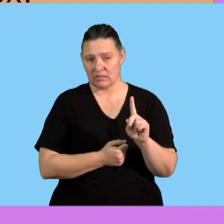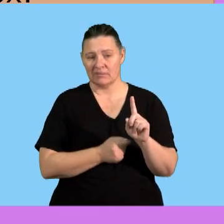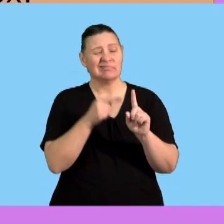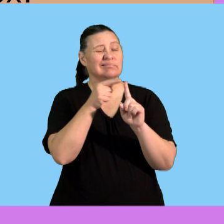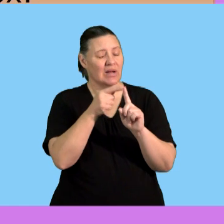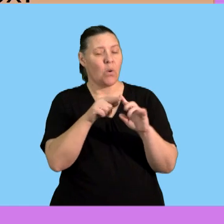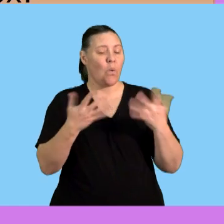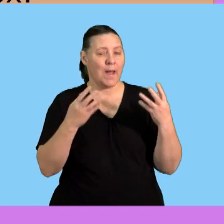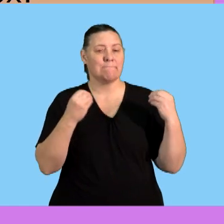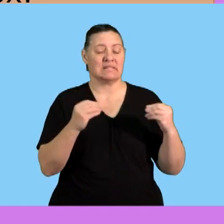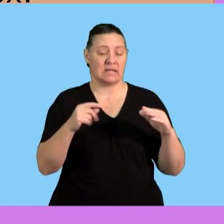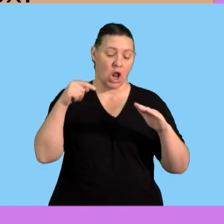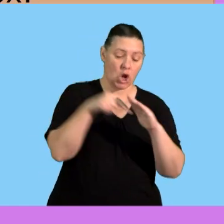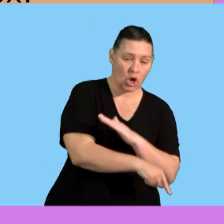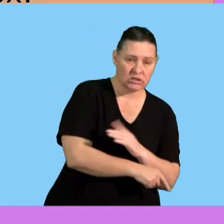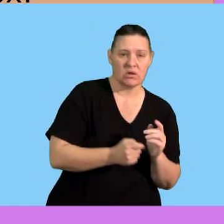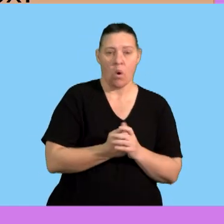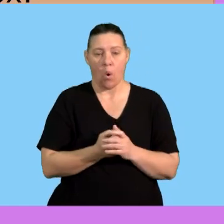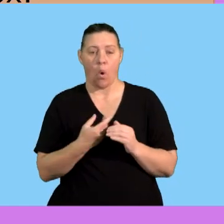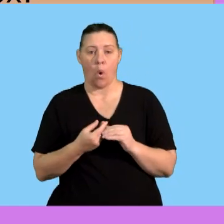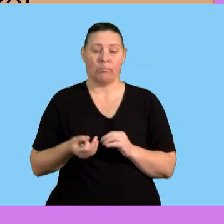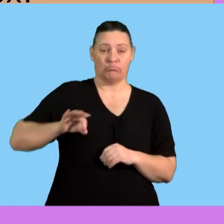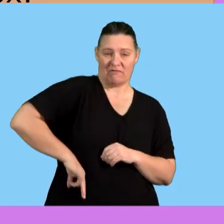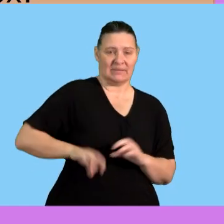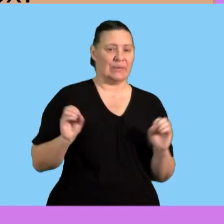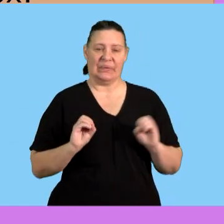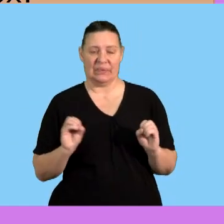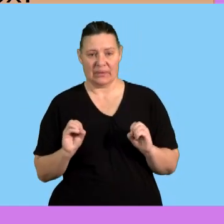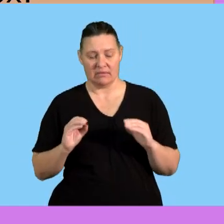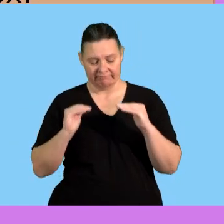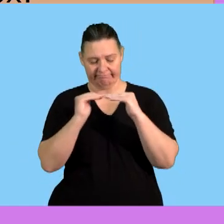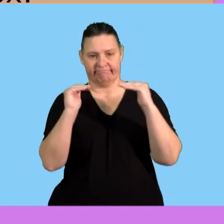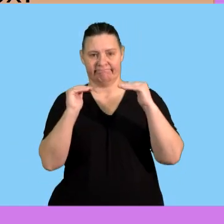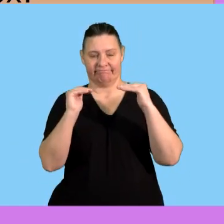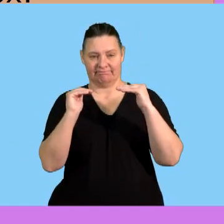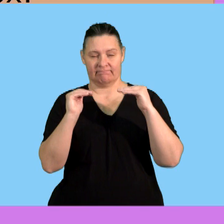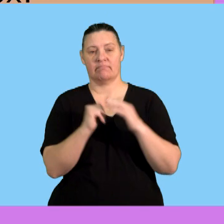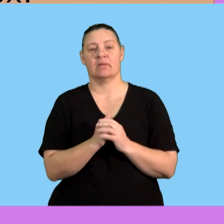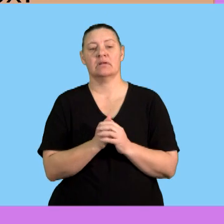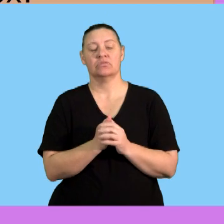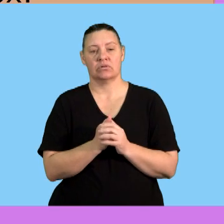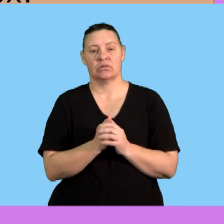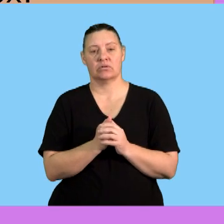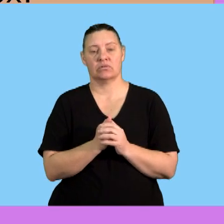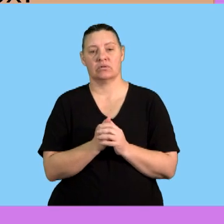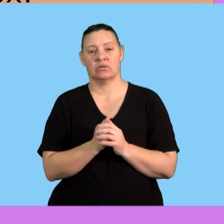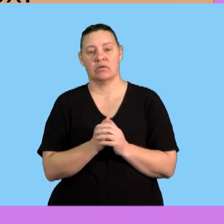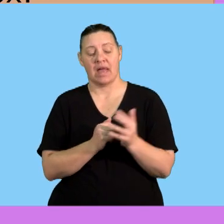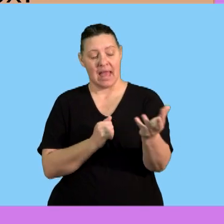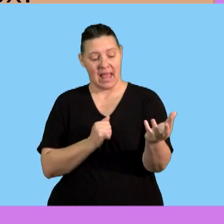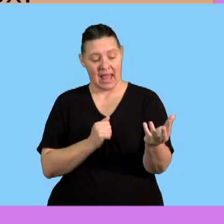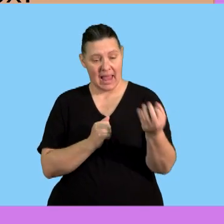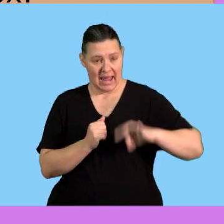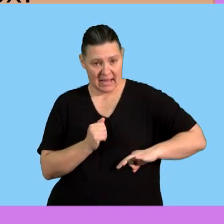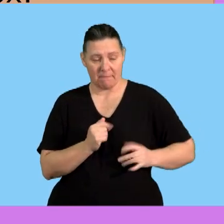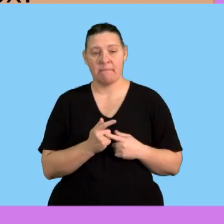point where a business is not making a profit or a loss. So your income will be the same as